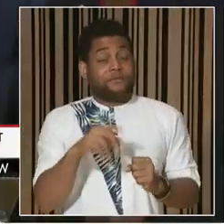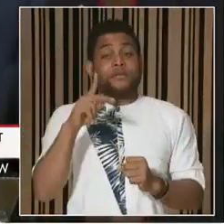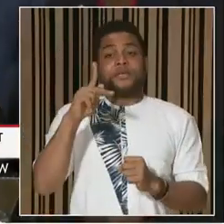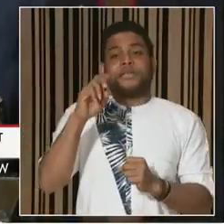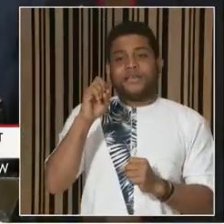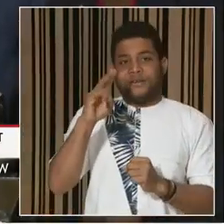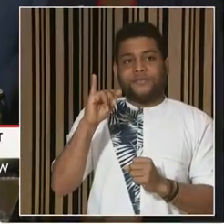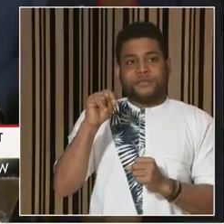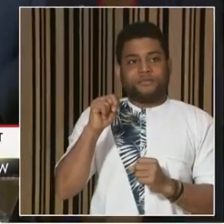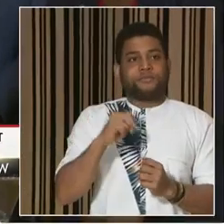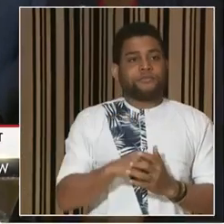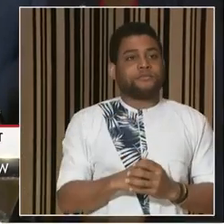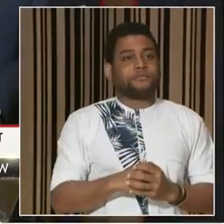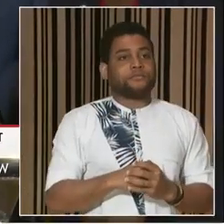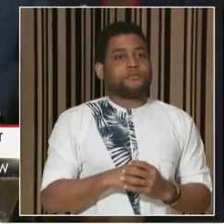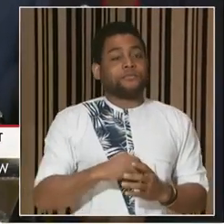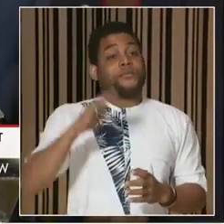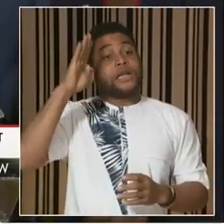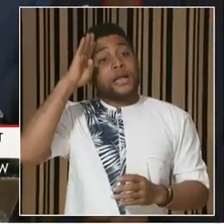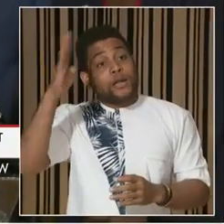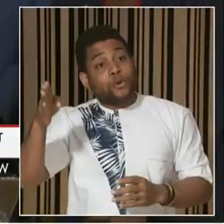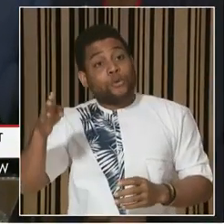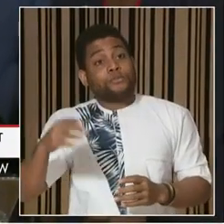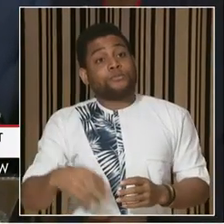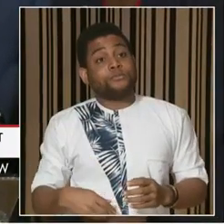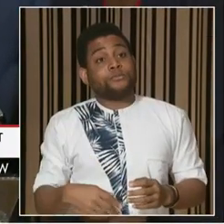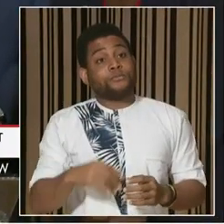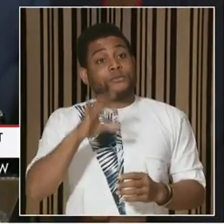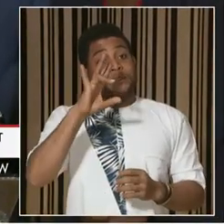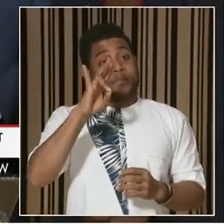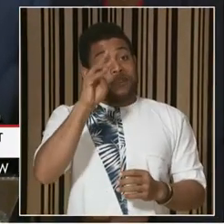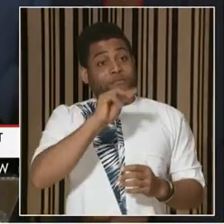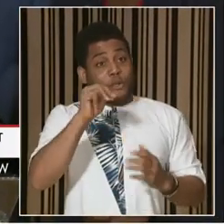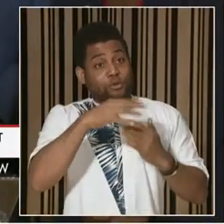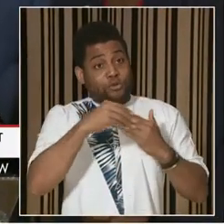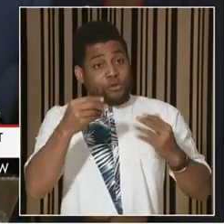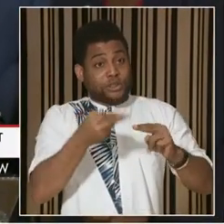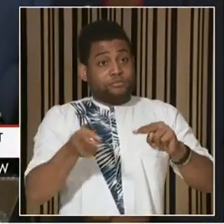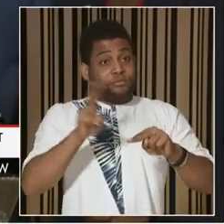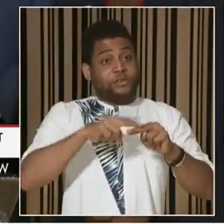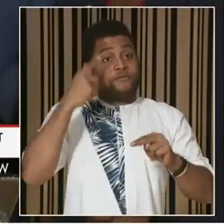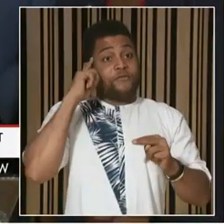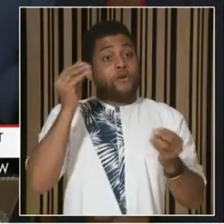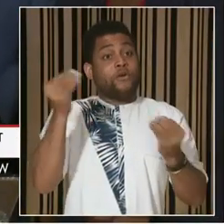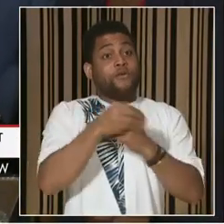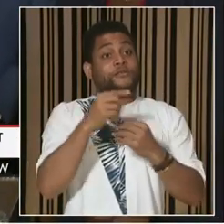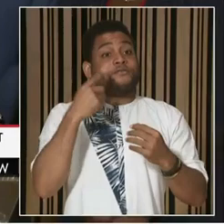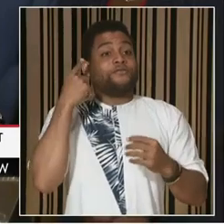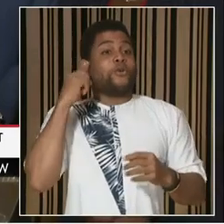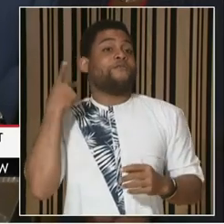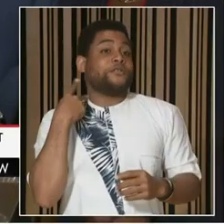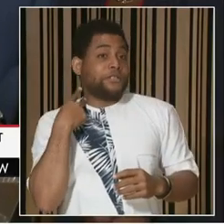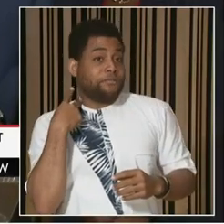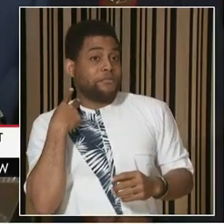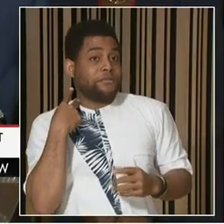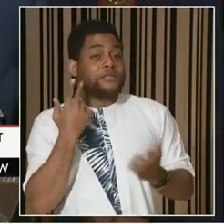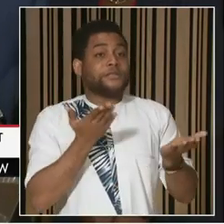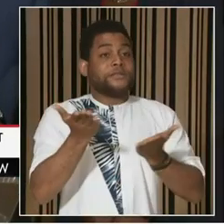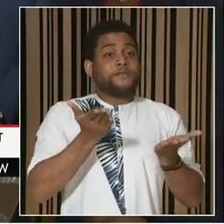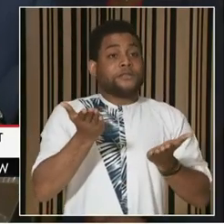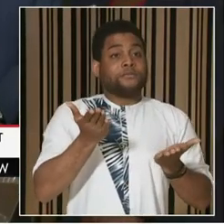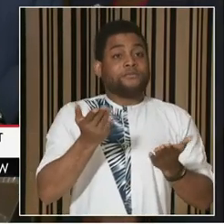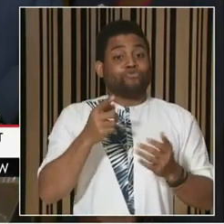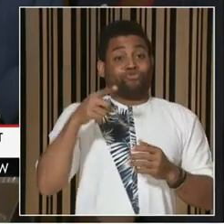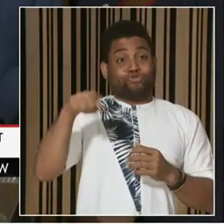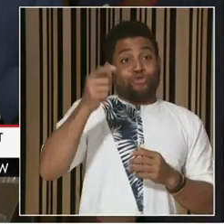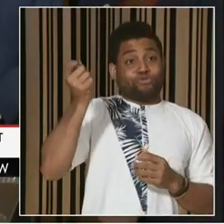Hello. There's a $7 million increase for victim services for the Office of Victim Services and Justice Grants. That's